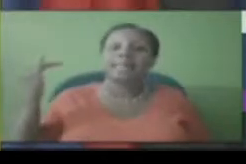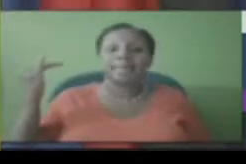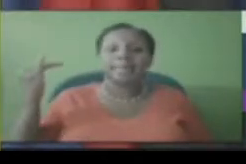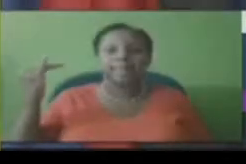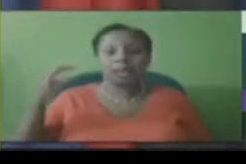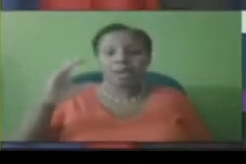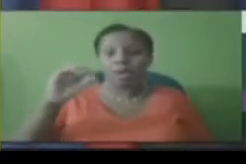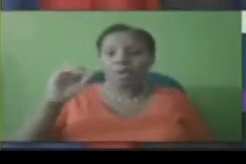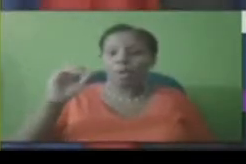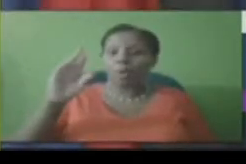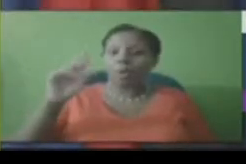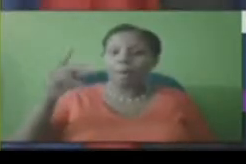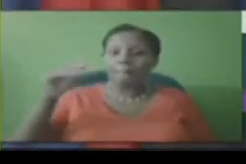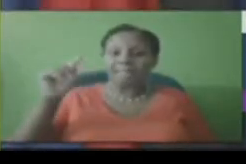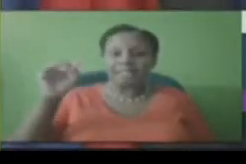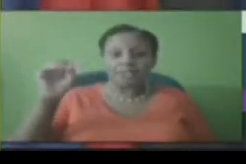either